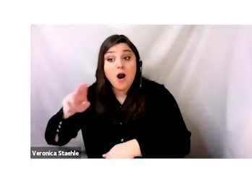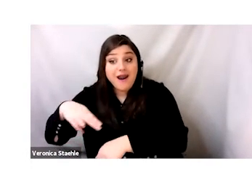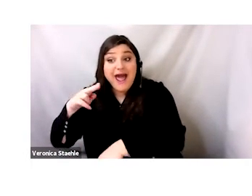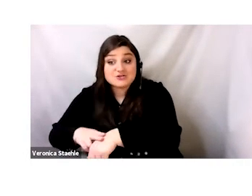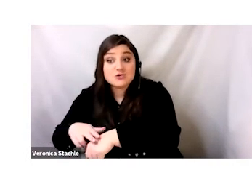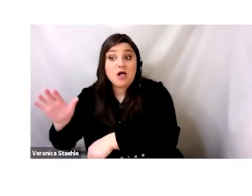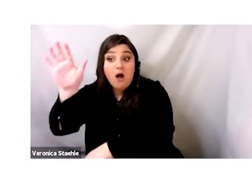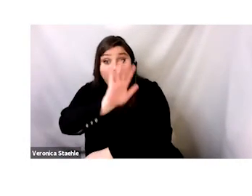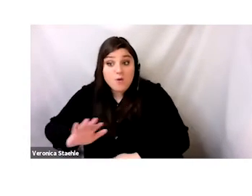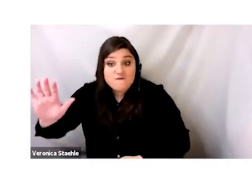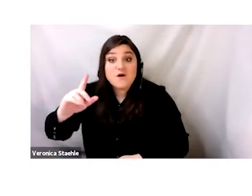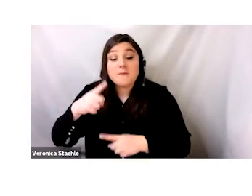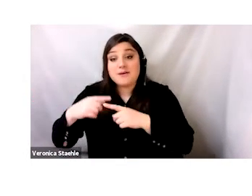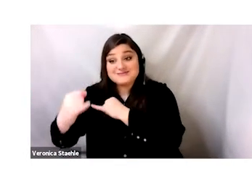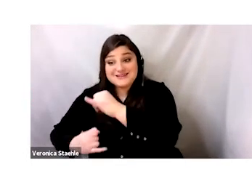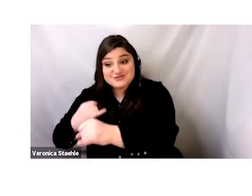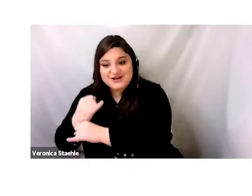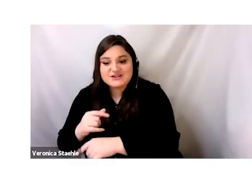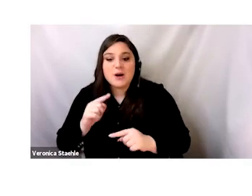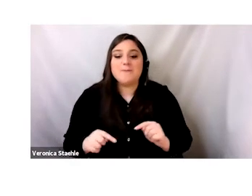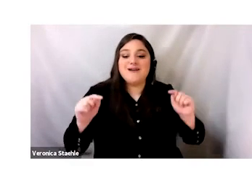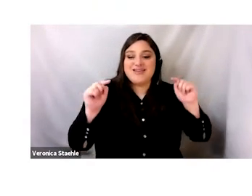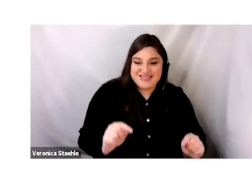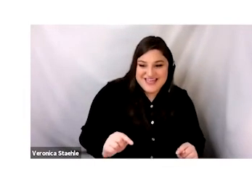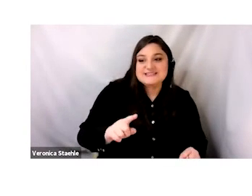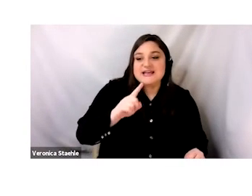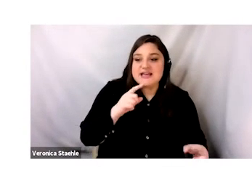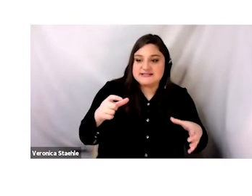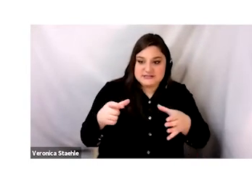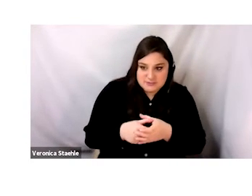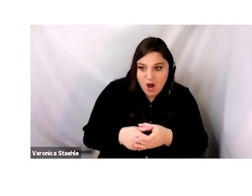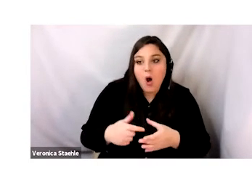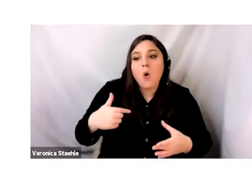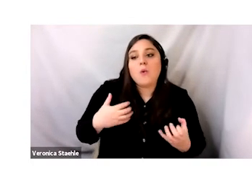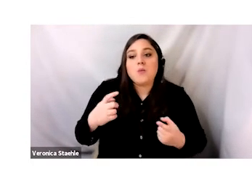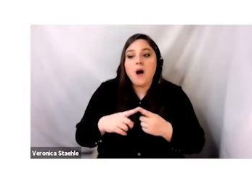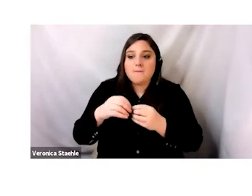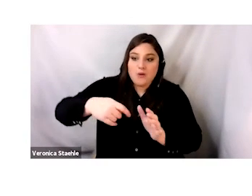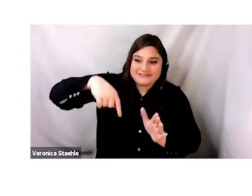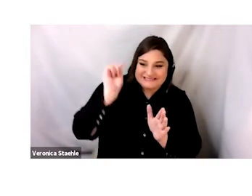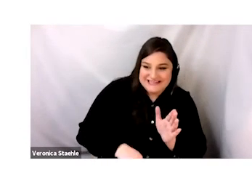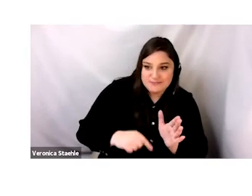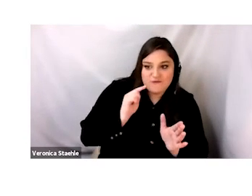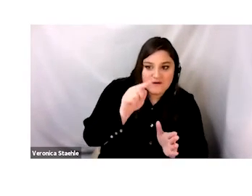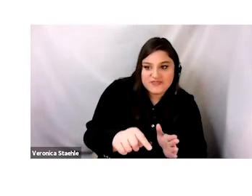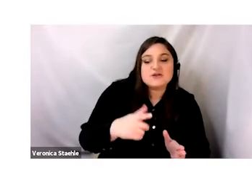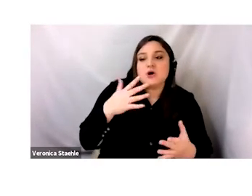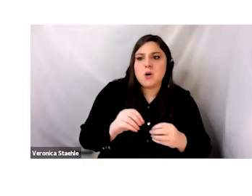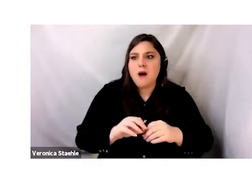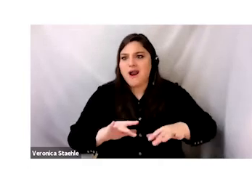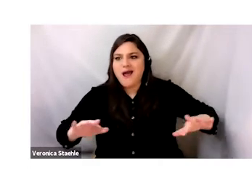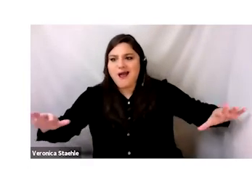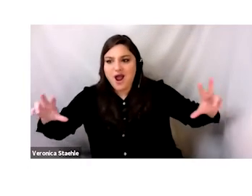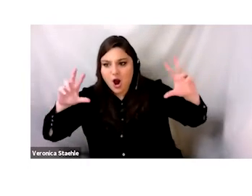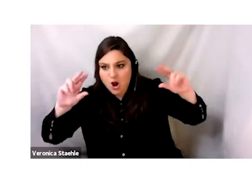one, we believe in scaling through depth and not just scaling through breadth. And I want to make sure you think about that